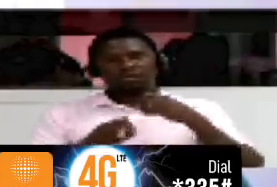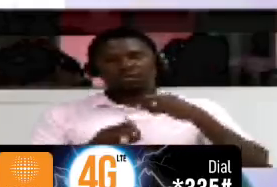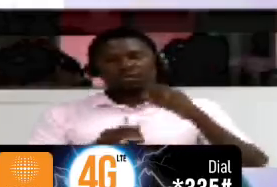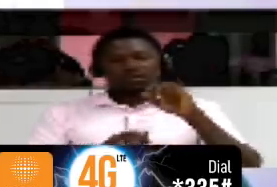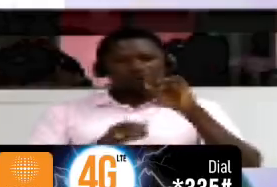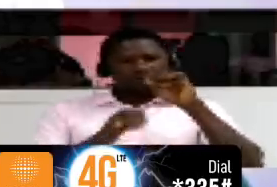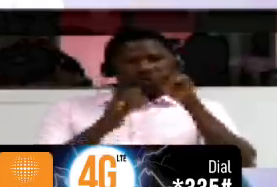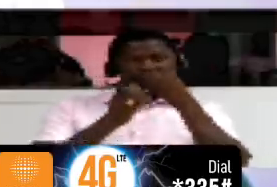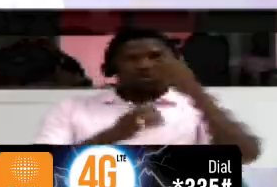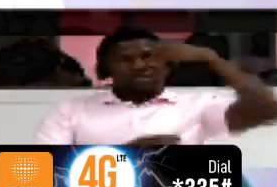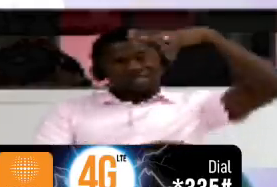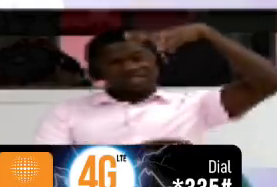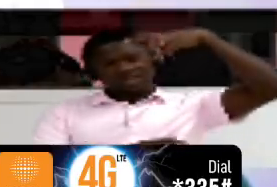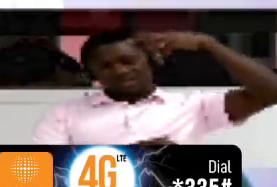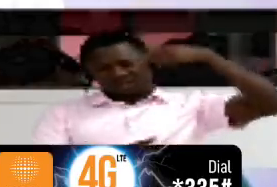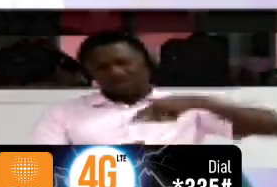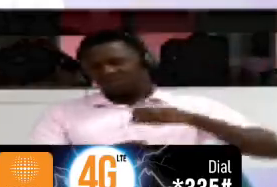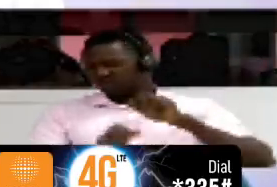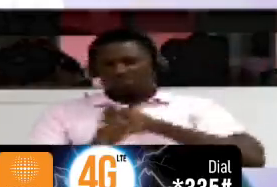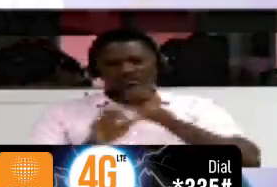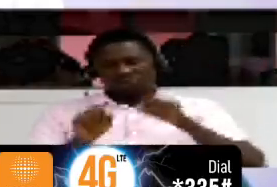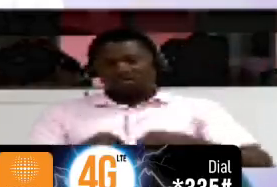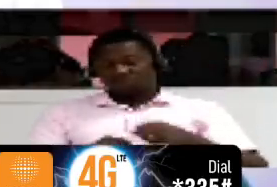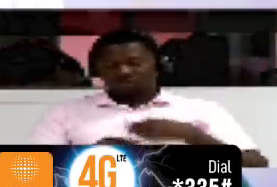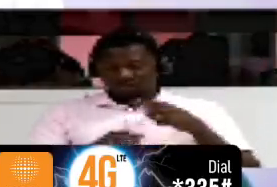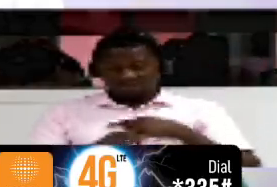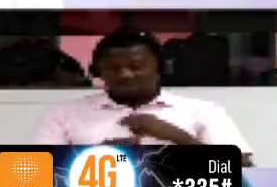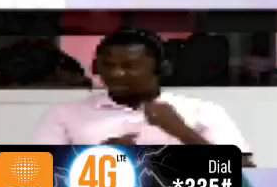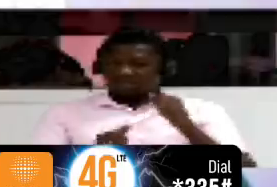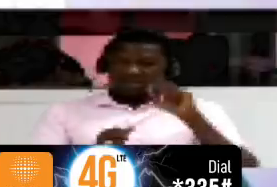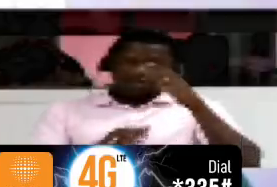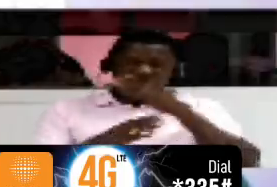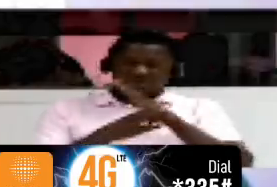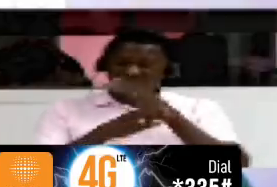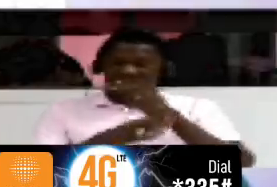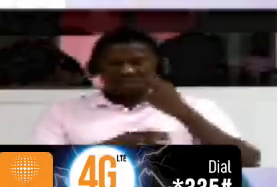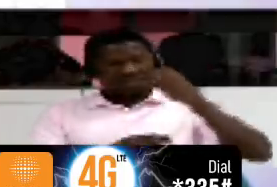to be impossible for him to sit there because it is obviously affecting his eyesight.